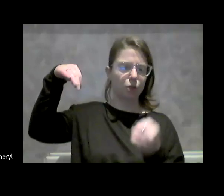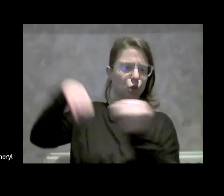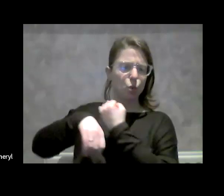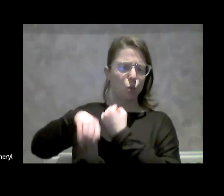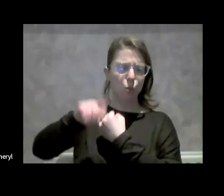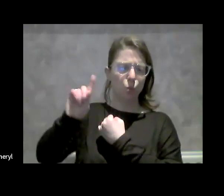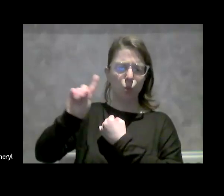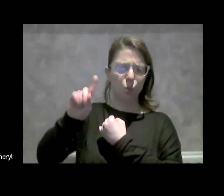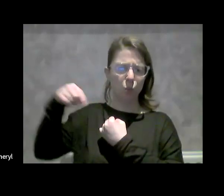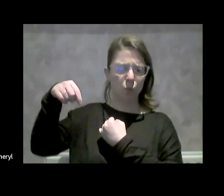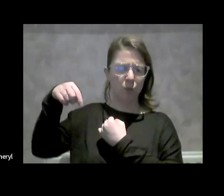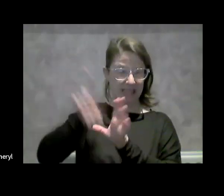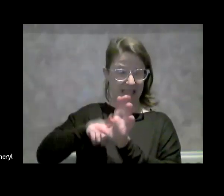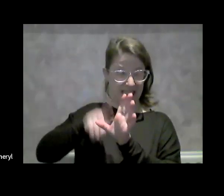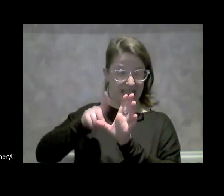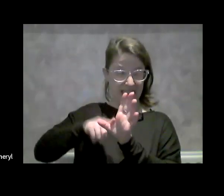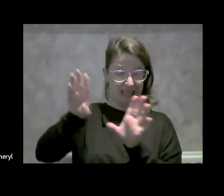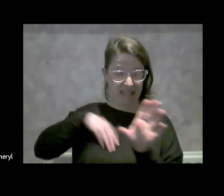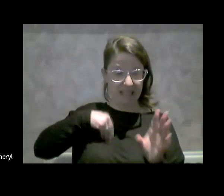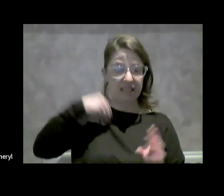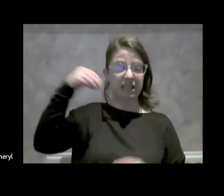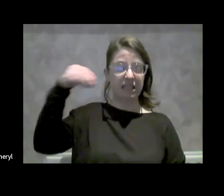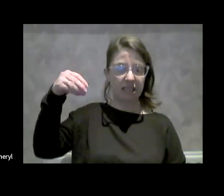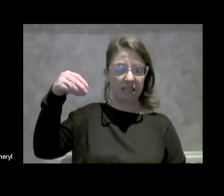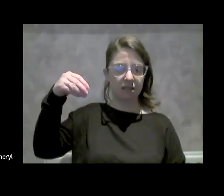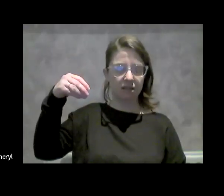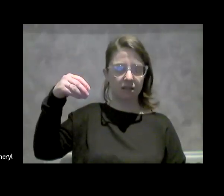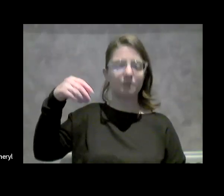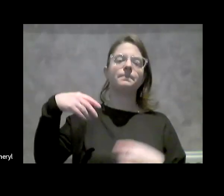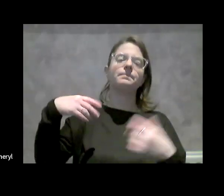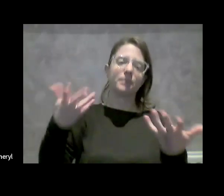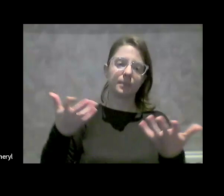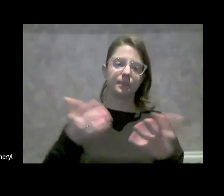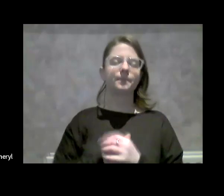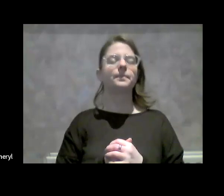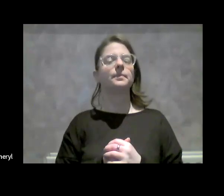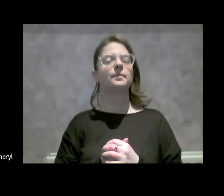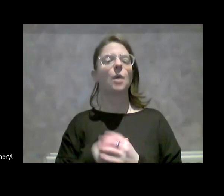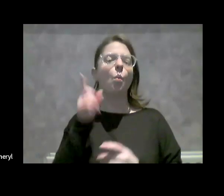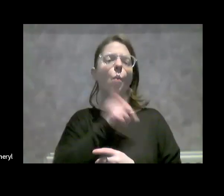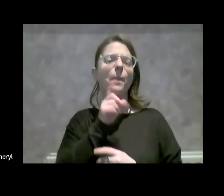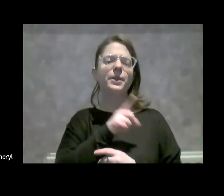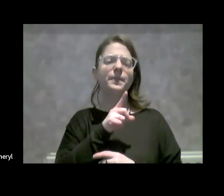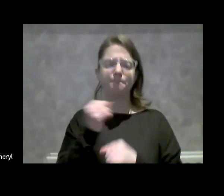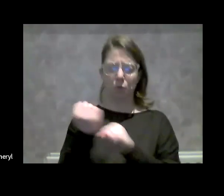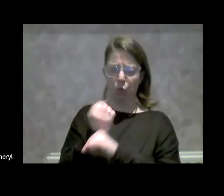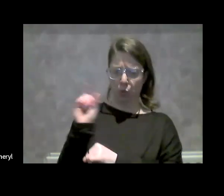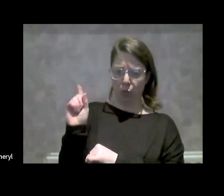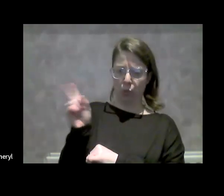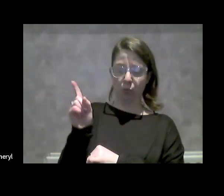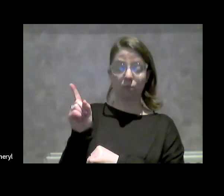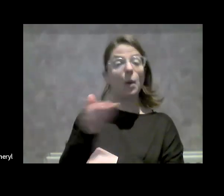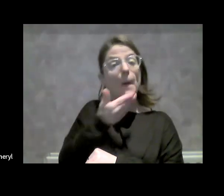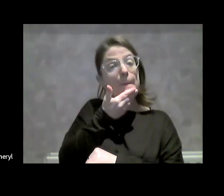after all those years? So number one, what do you do with the woman? Does she step politely into